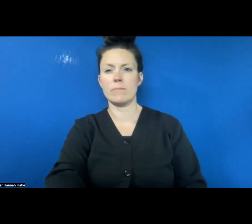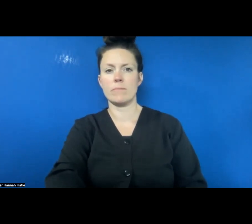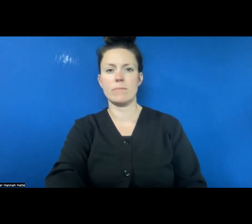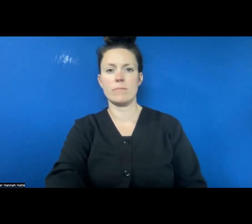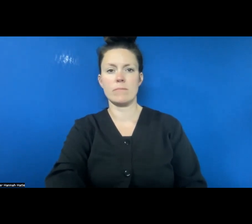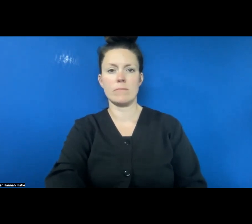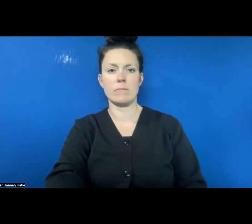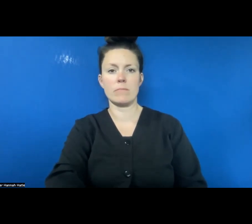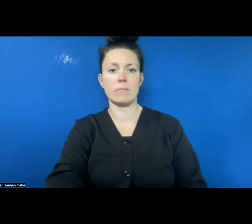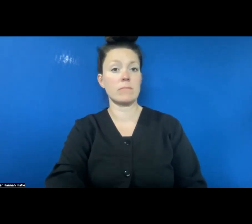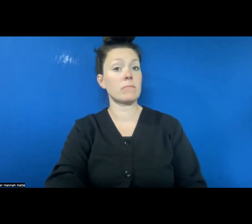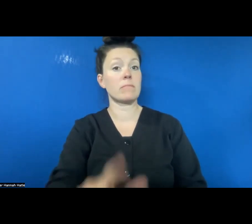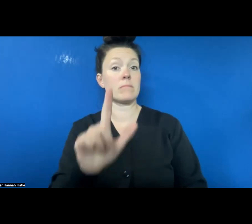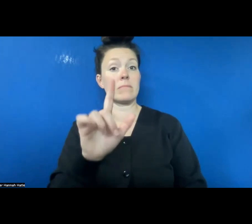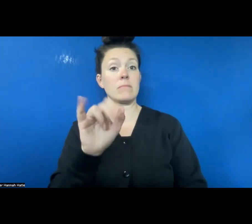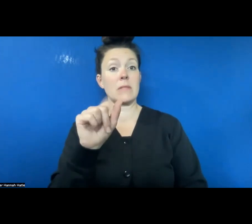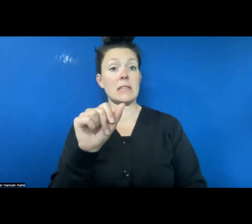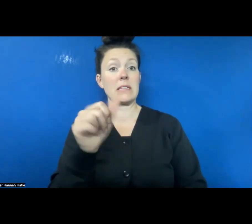Any last words, Miss Linda?